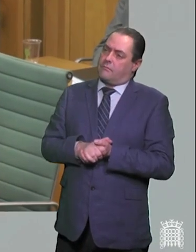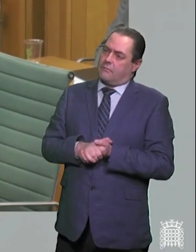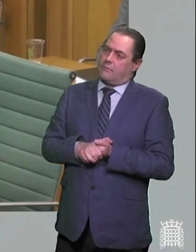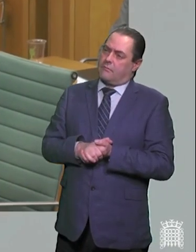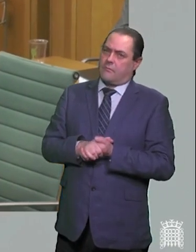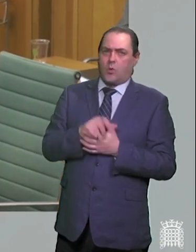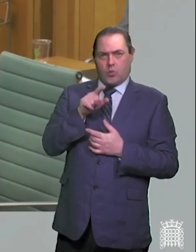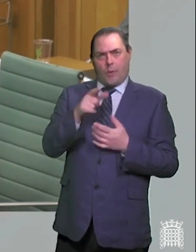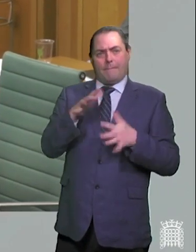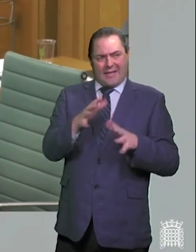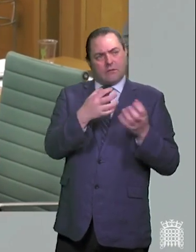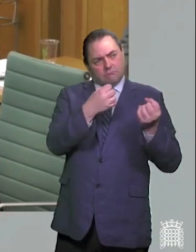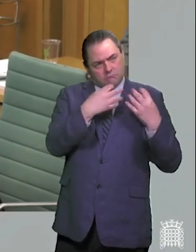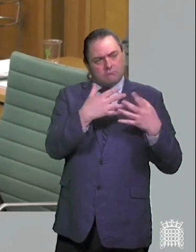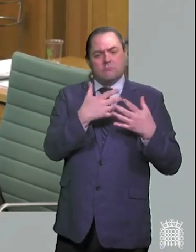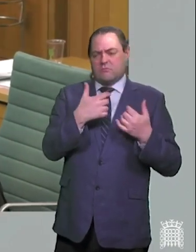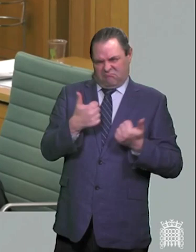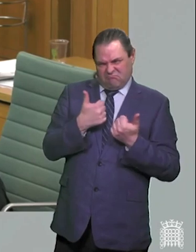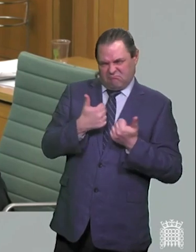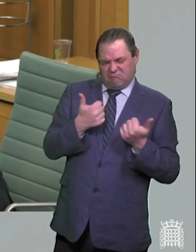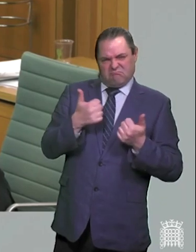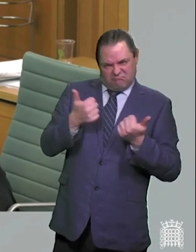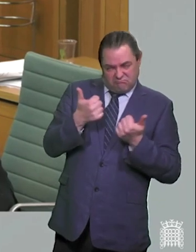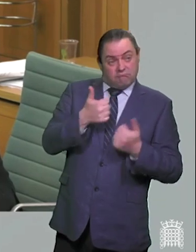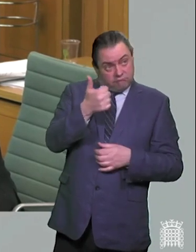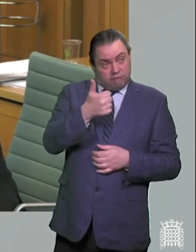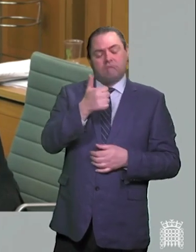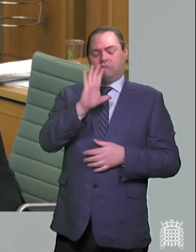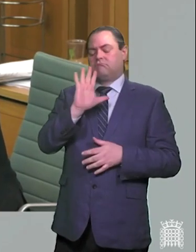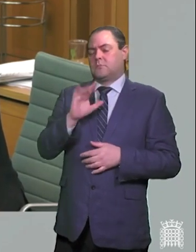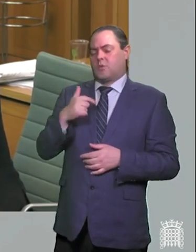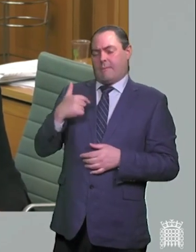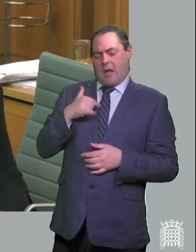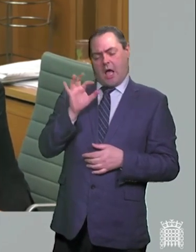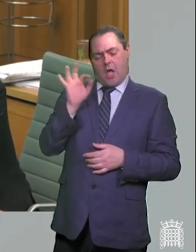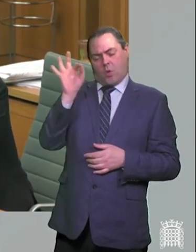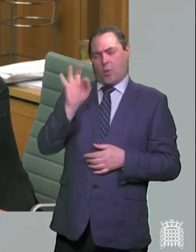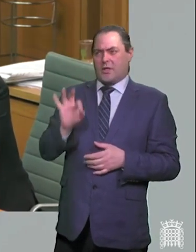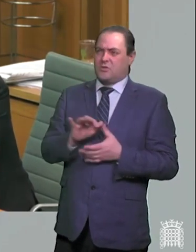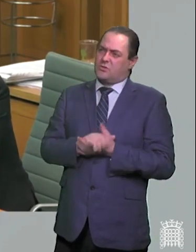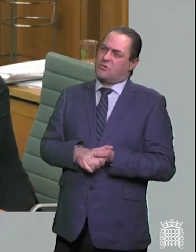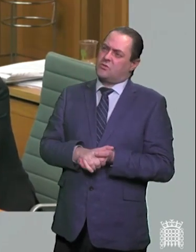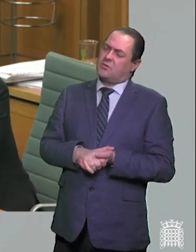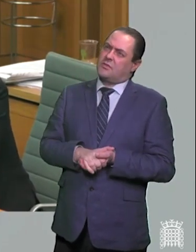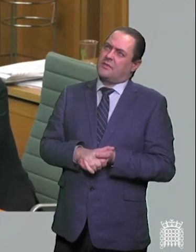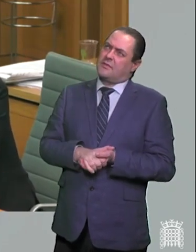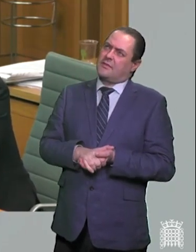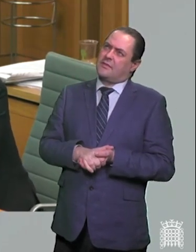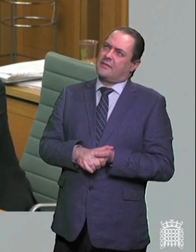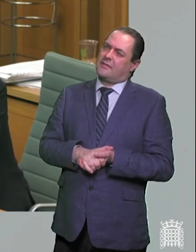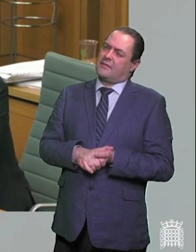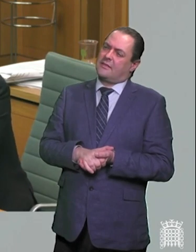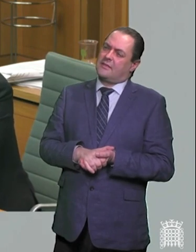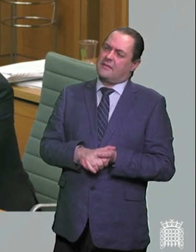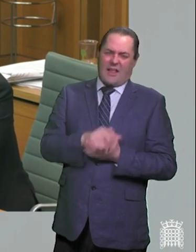You received assurances from a number of people. I suppose the question I've got is how on earth would